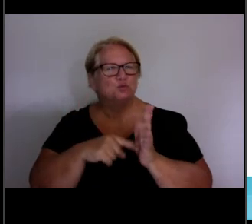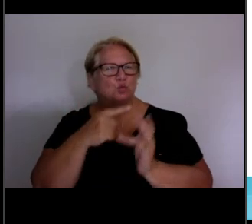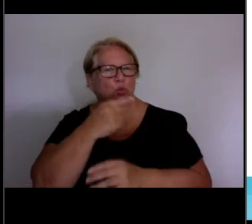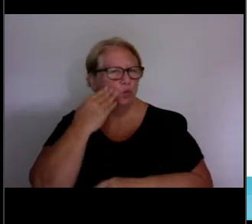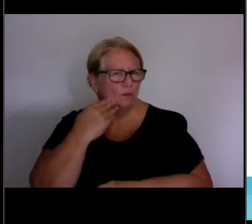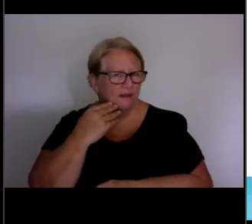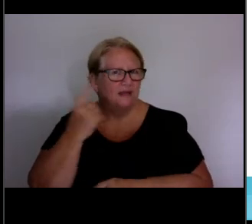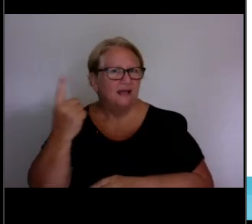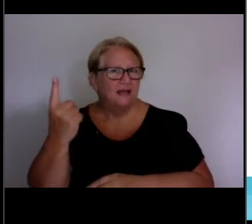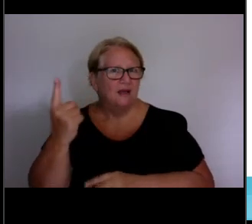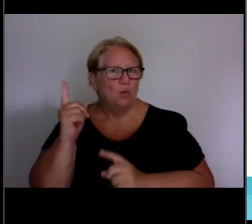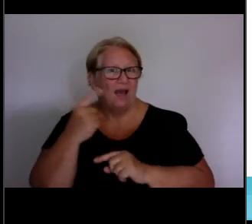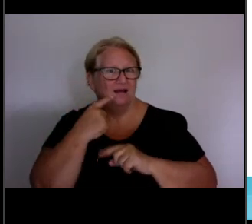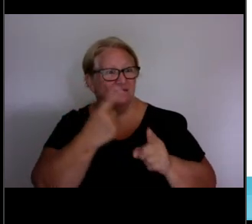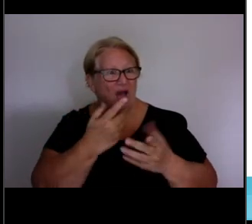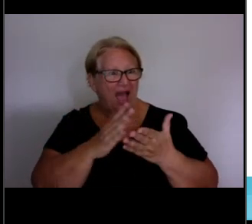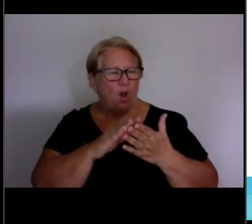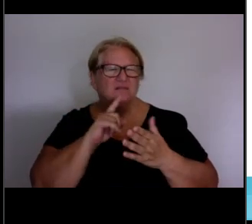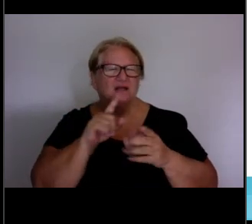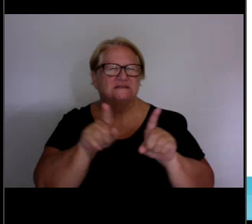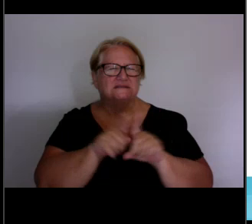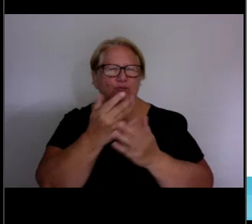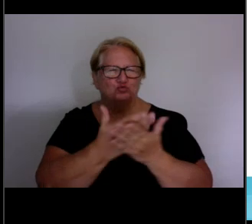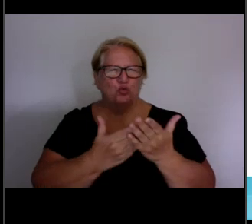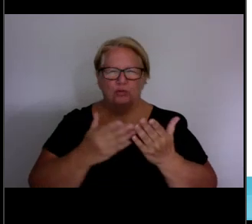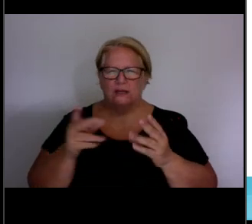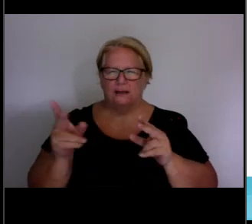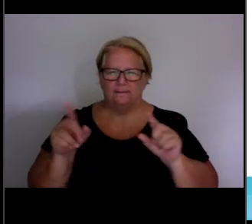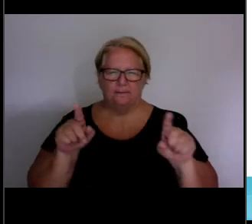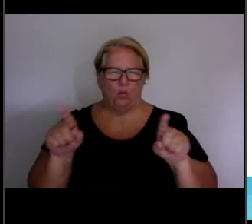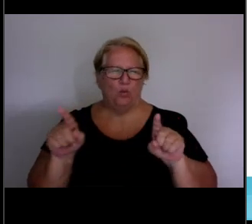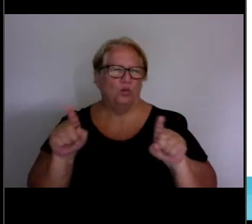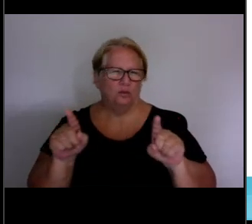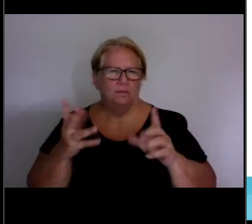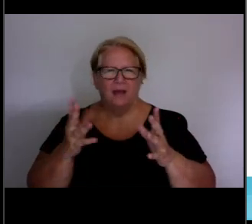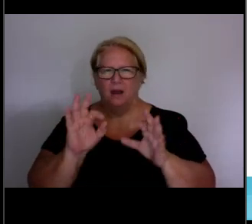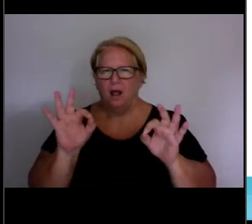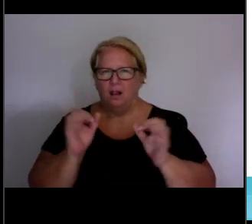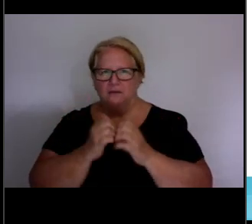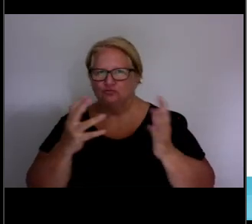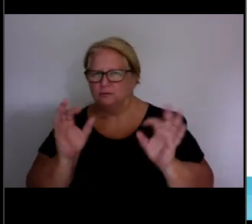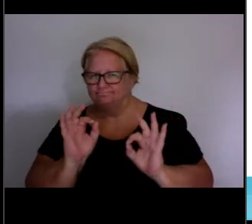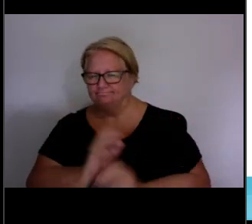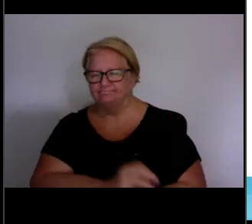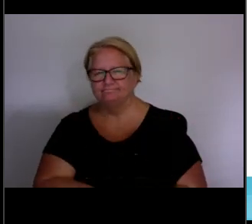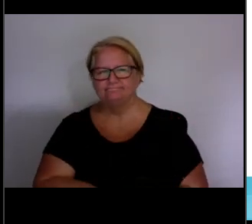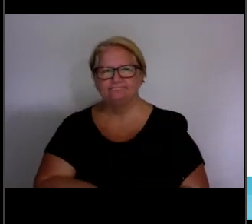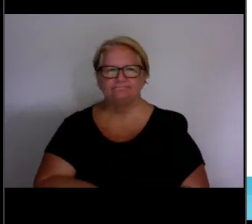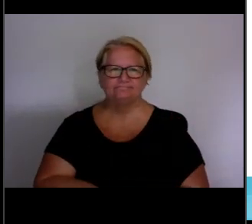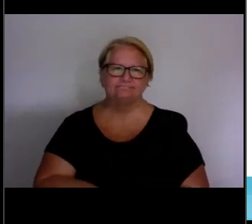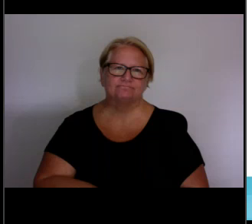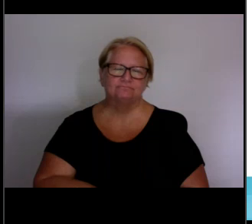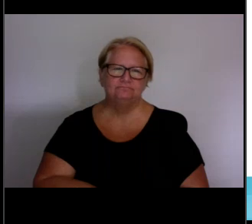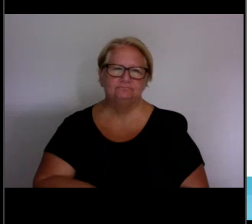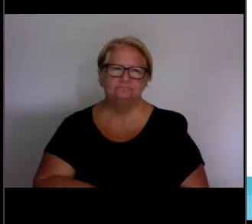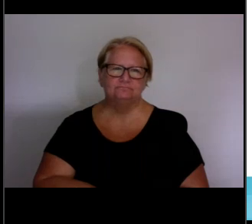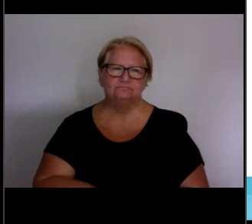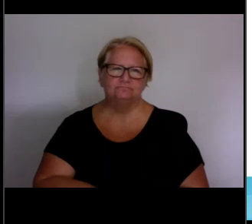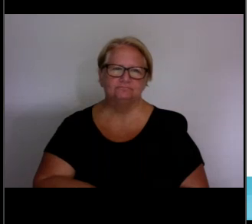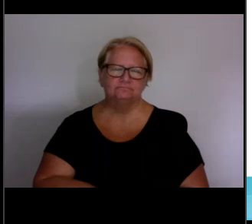also aligned really closely with her description, so there was no disagreement about what had happened. He'd done quite a lot of